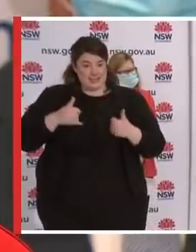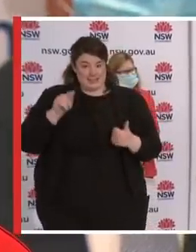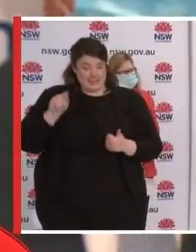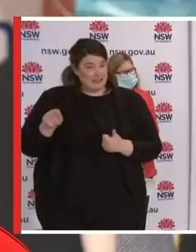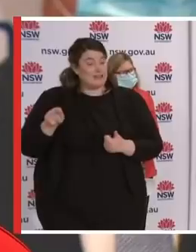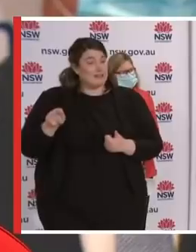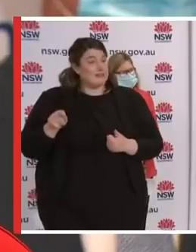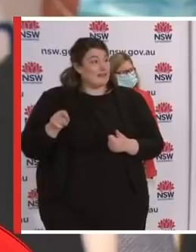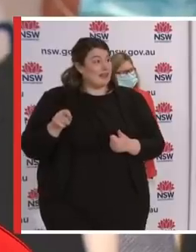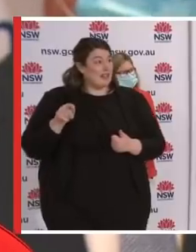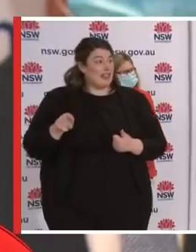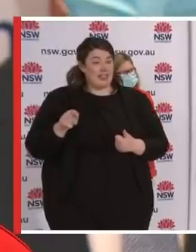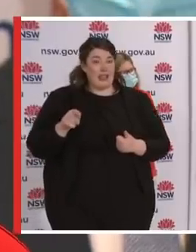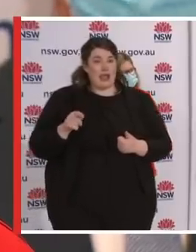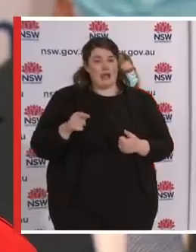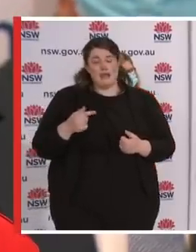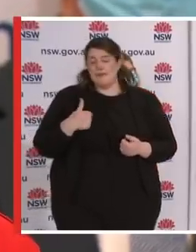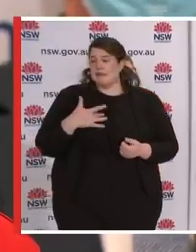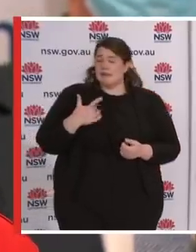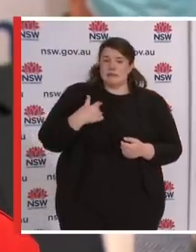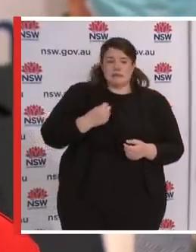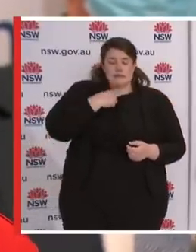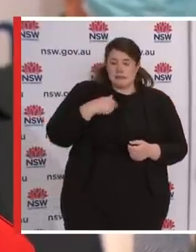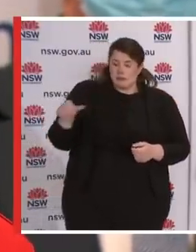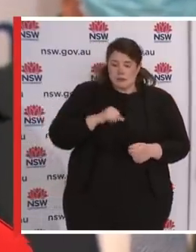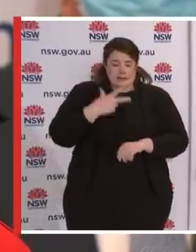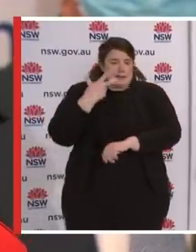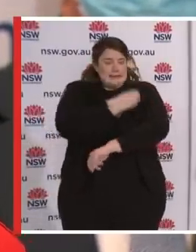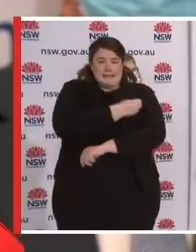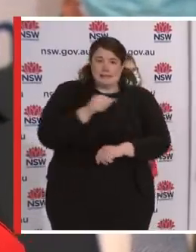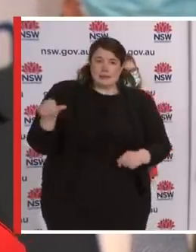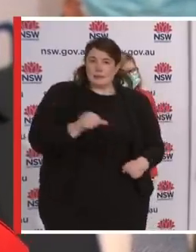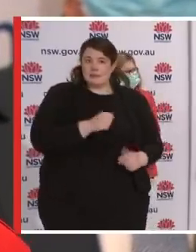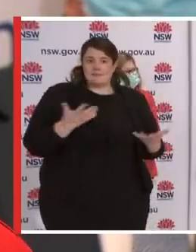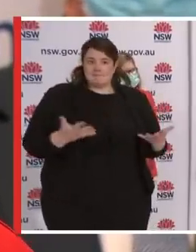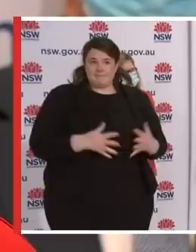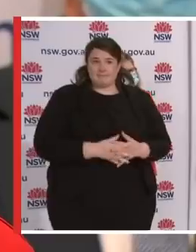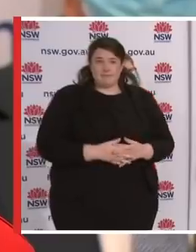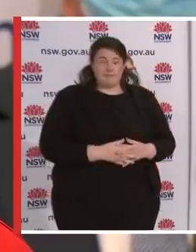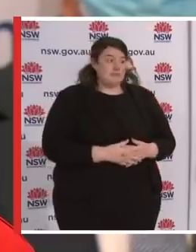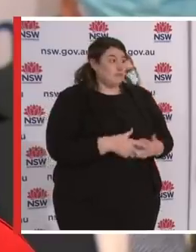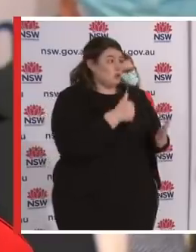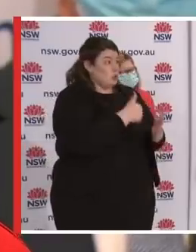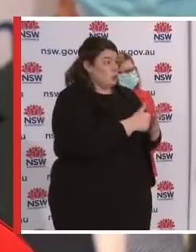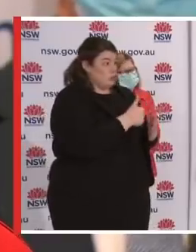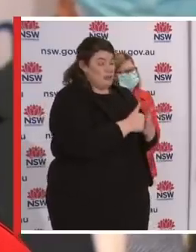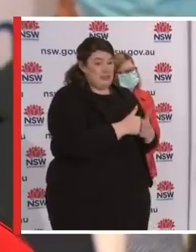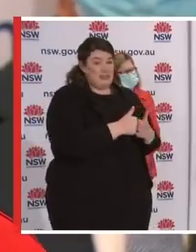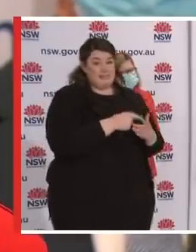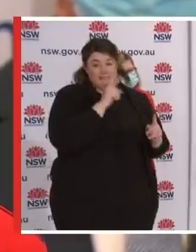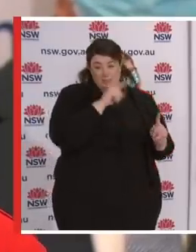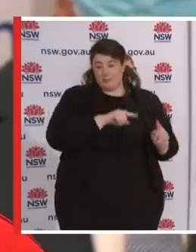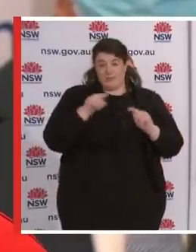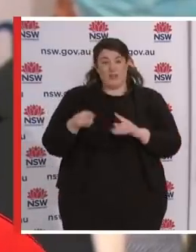They regret not getting vaccinated? Unfortunately, once patients come to my ICU, most of them are too sick to be talking to